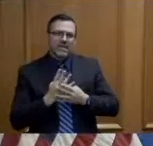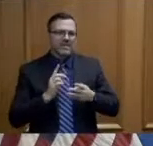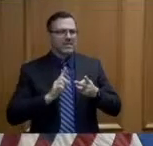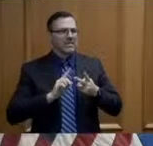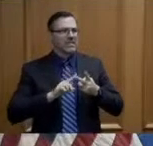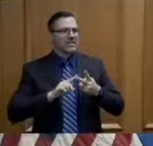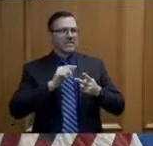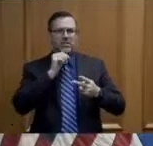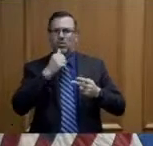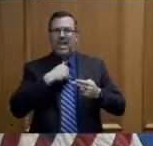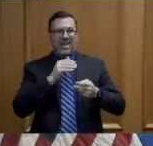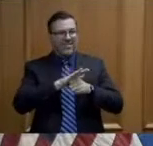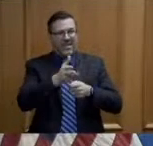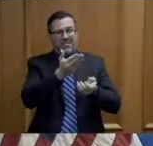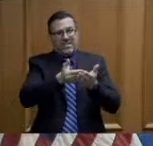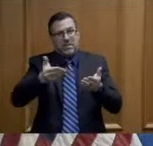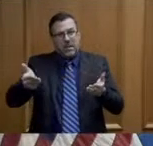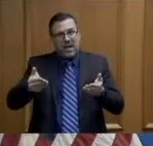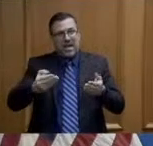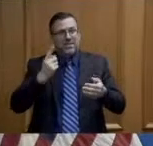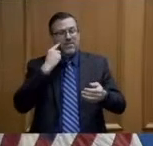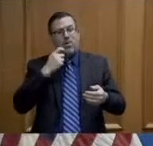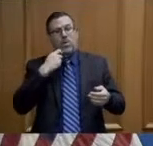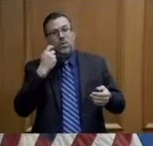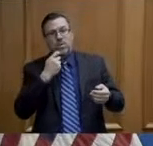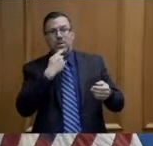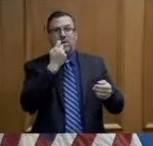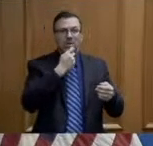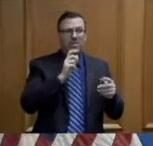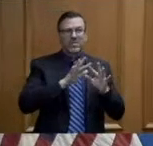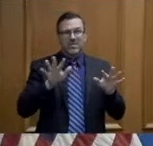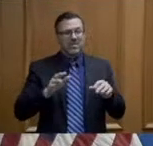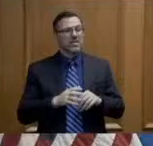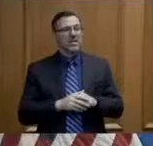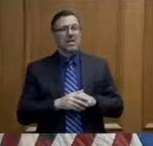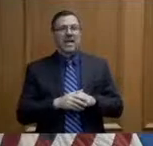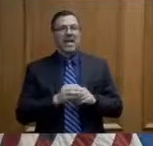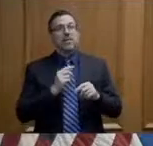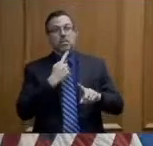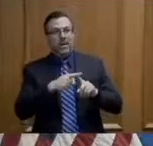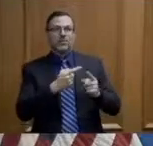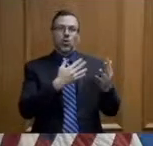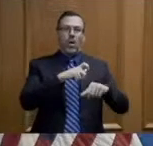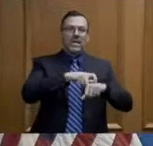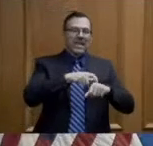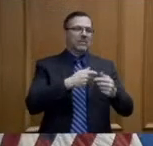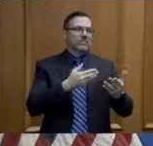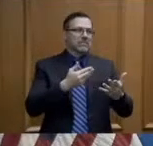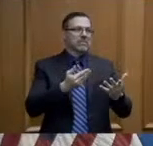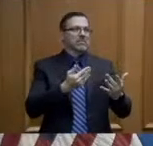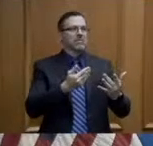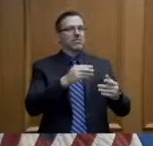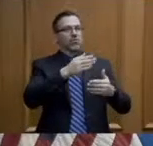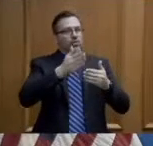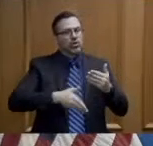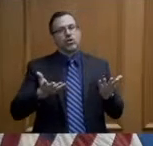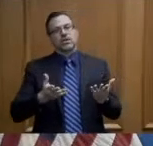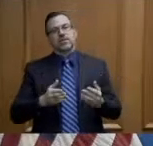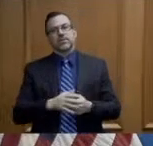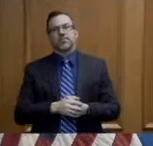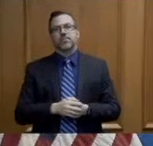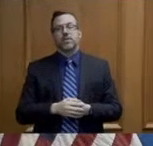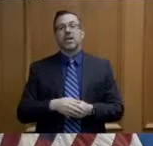these tests, and with the turnaround time associated with tests. Rapid improvements to our testing